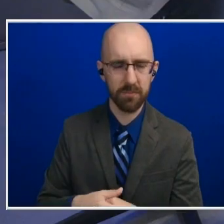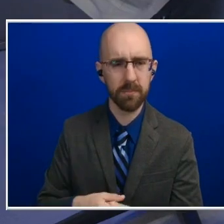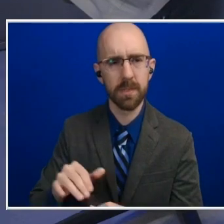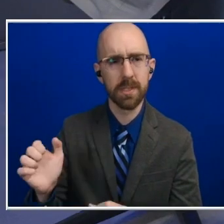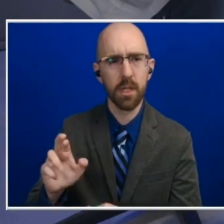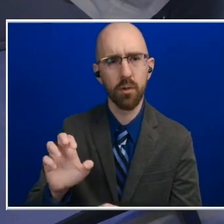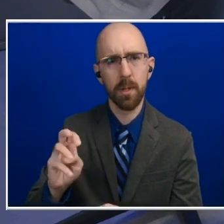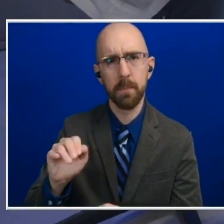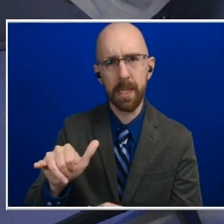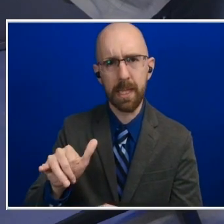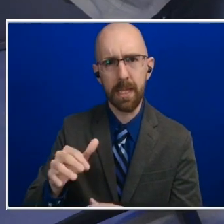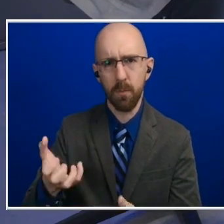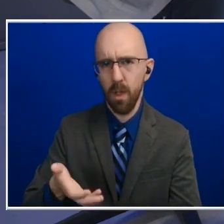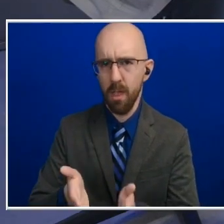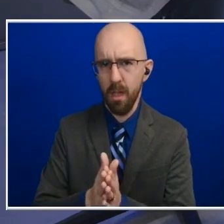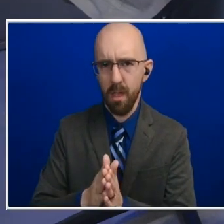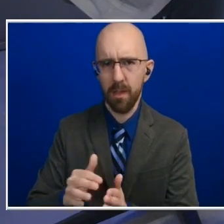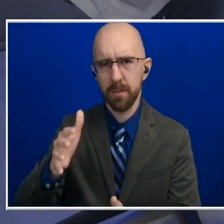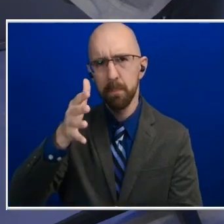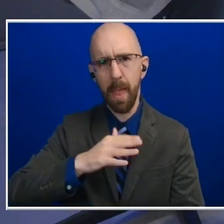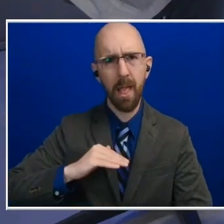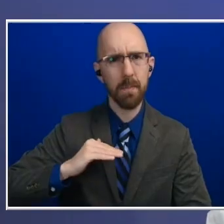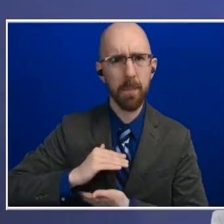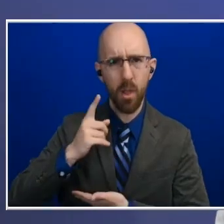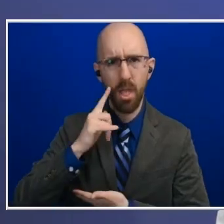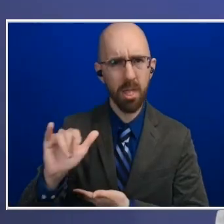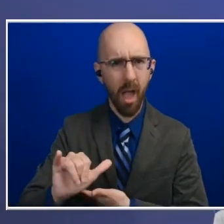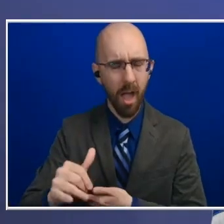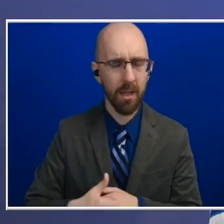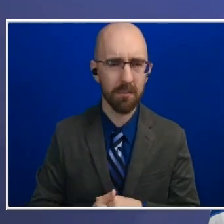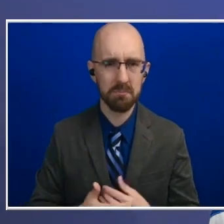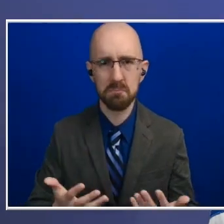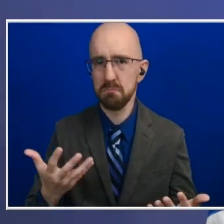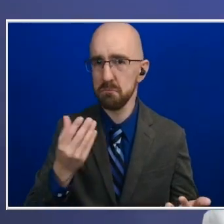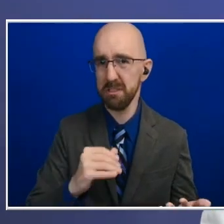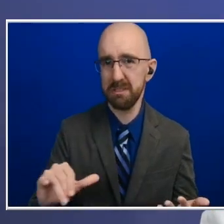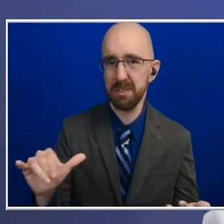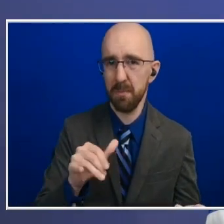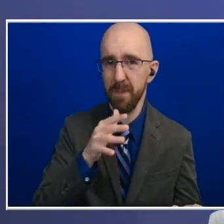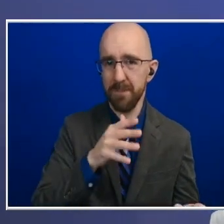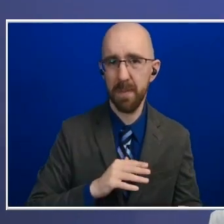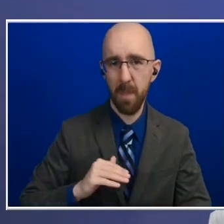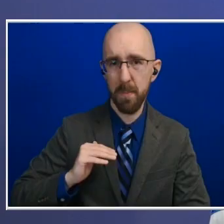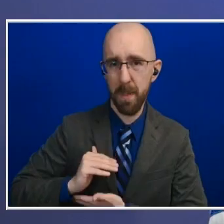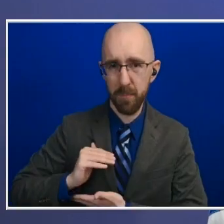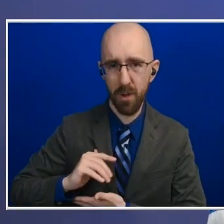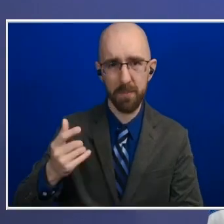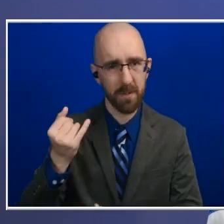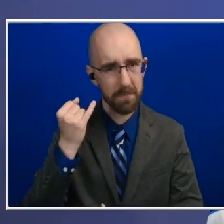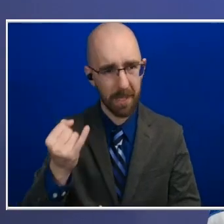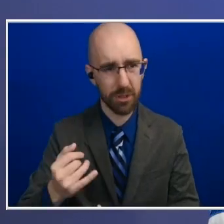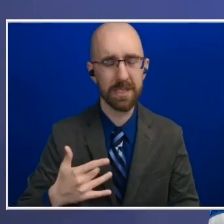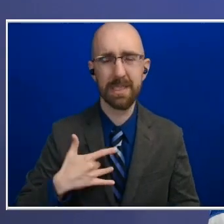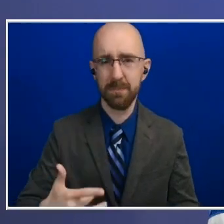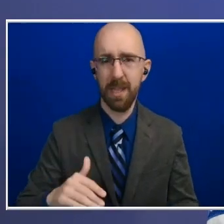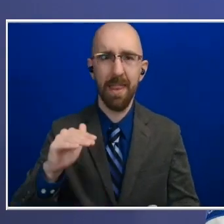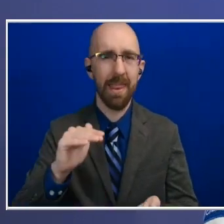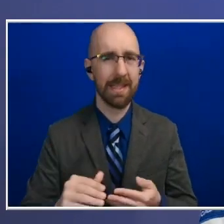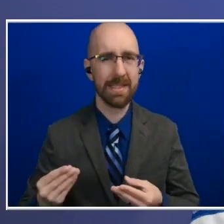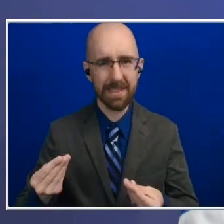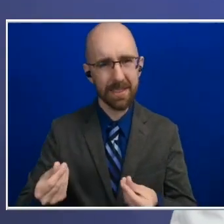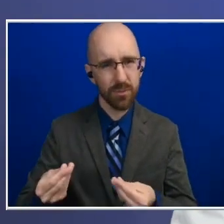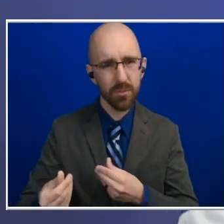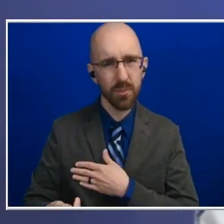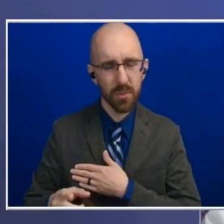look like? Not much different than a female mammogram. You can imagine there's typically less tissue, but the principle is the same,